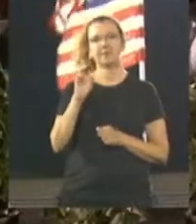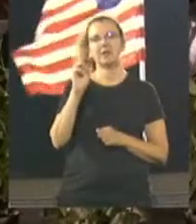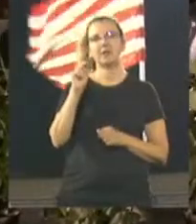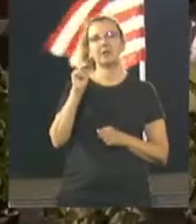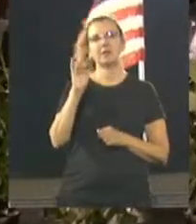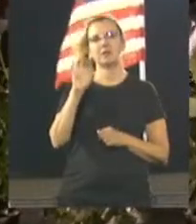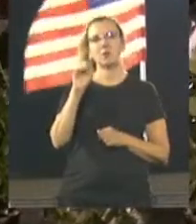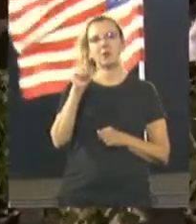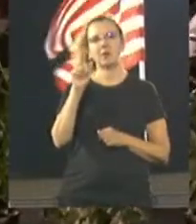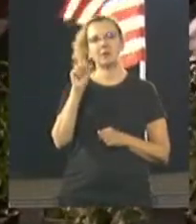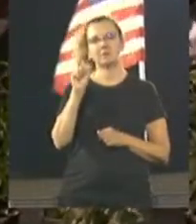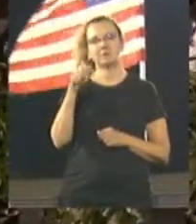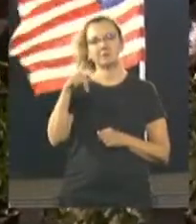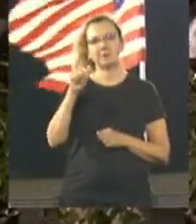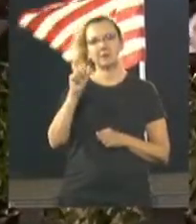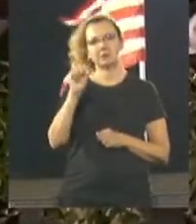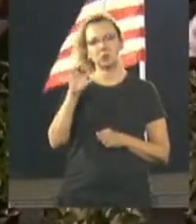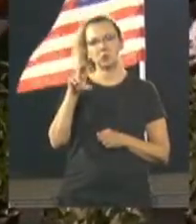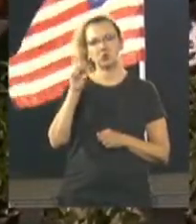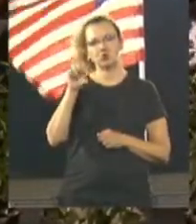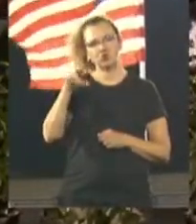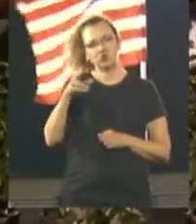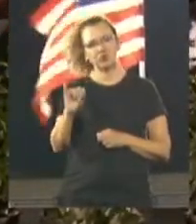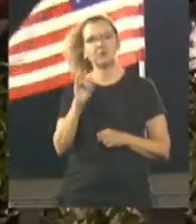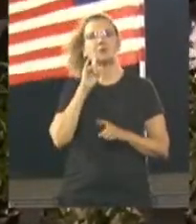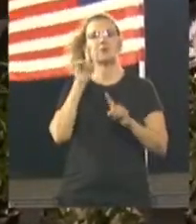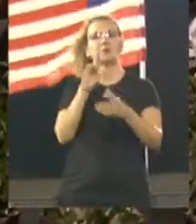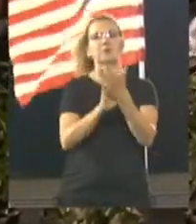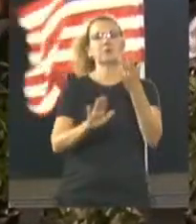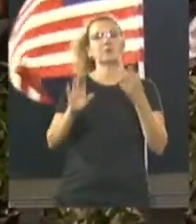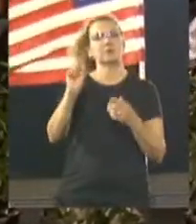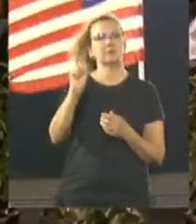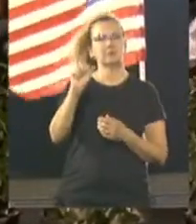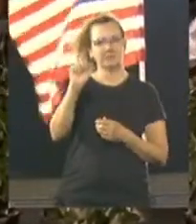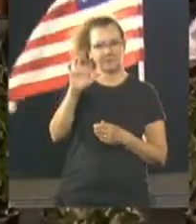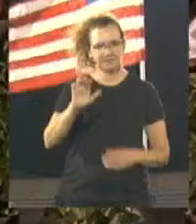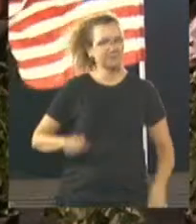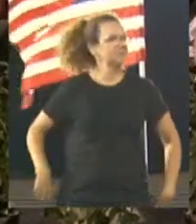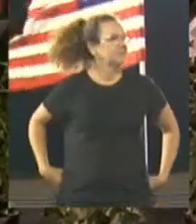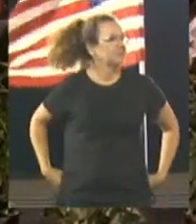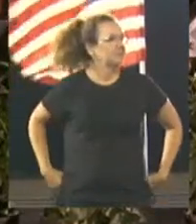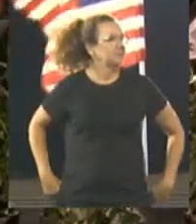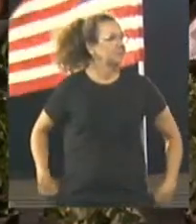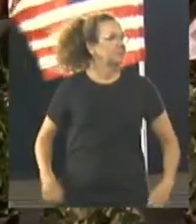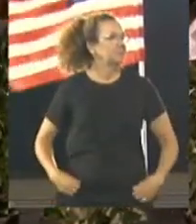Nicholas Pascucci will be attending San Antonio College.